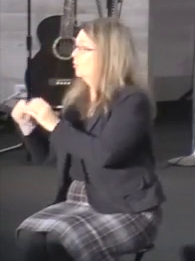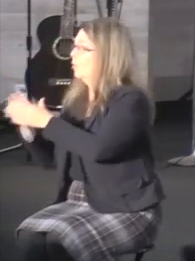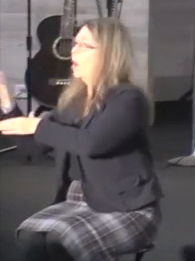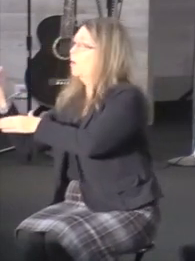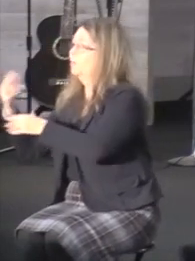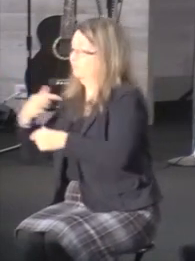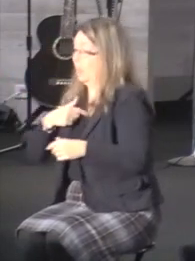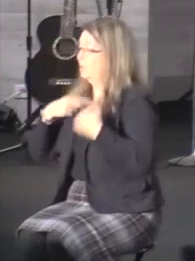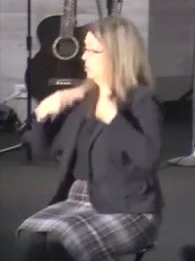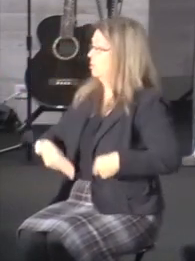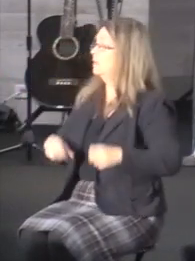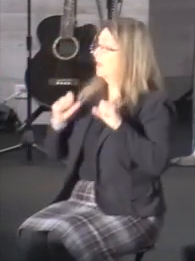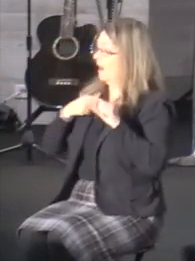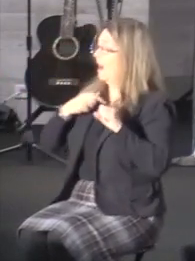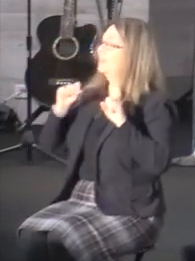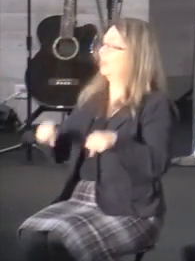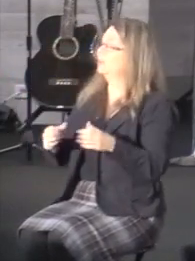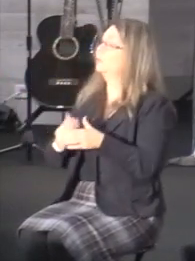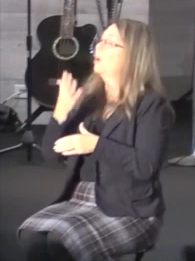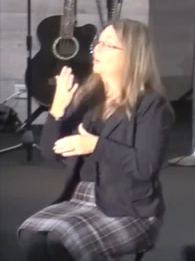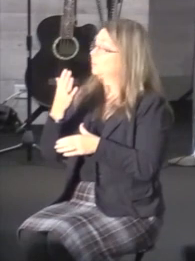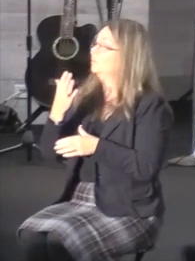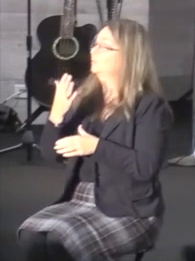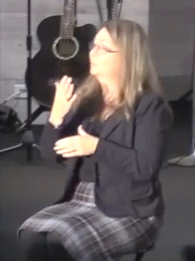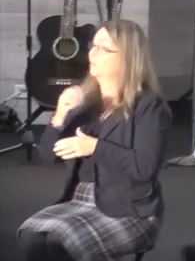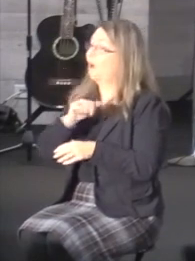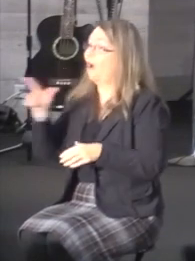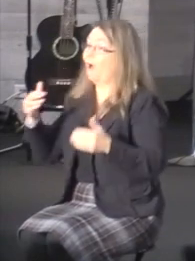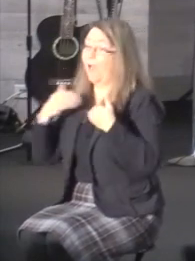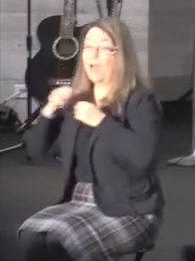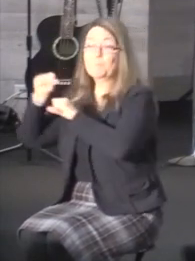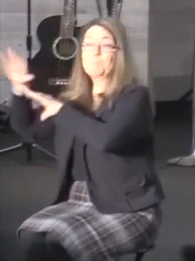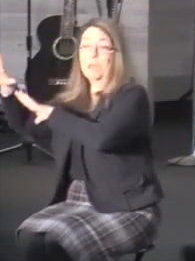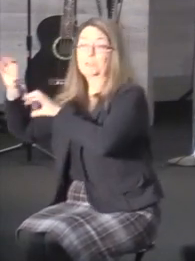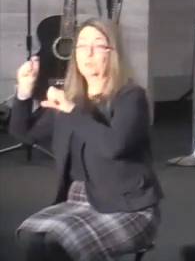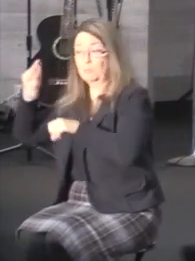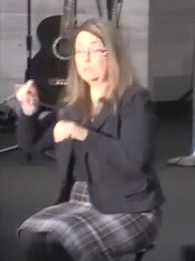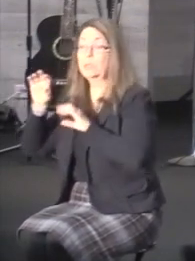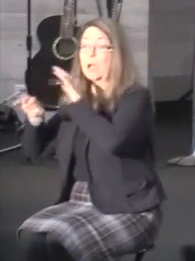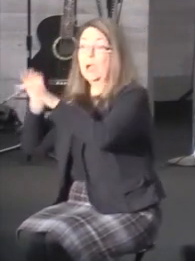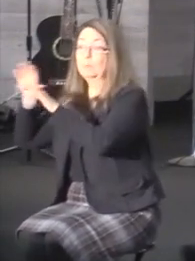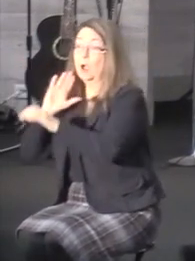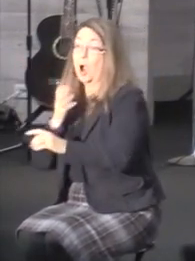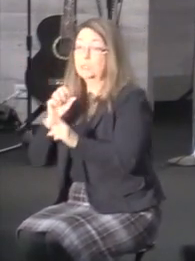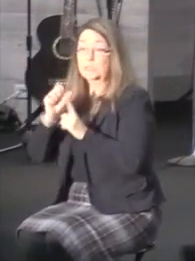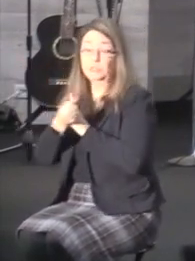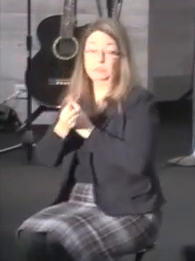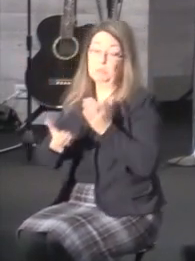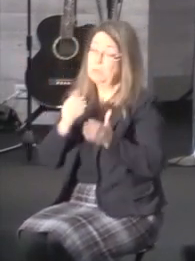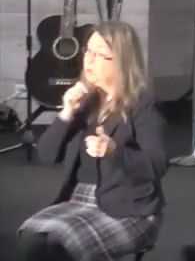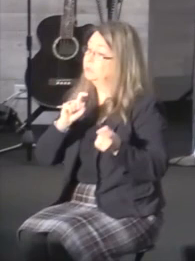as a human, I can. And we all have our mountains to climb, and our situations may not